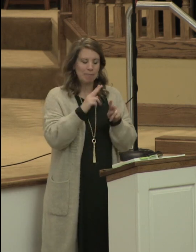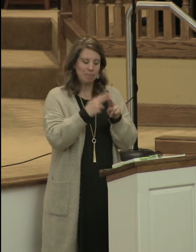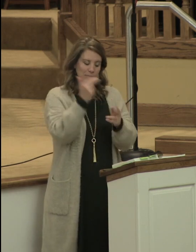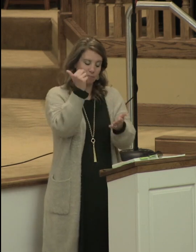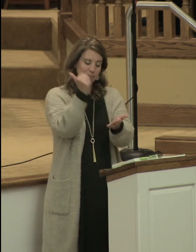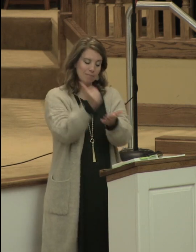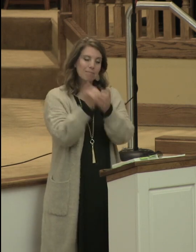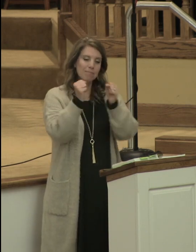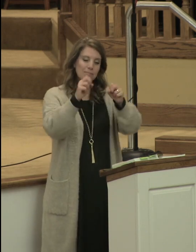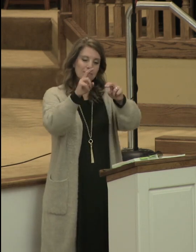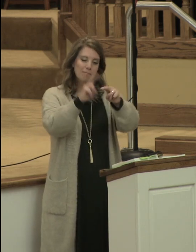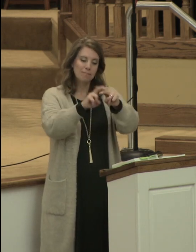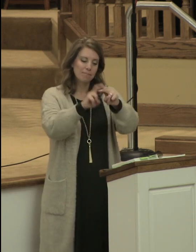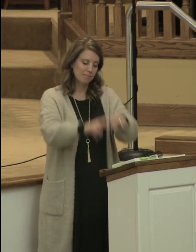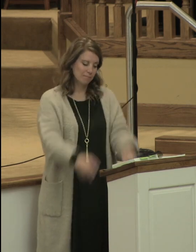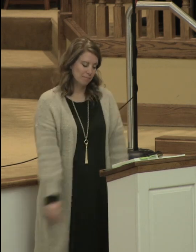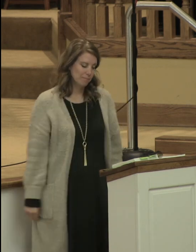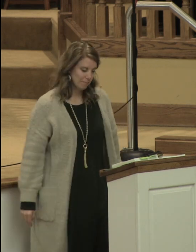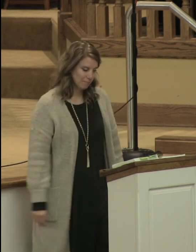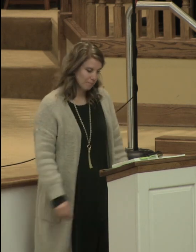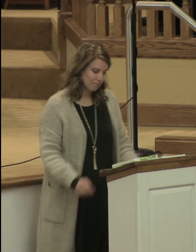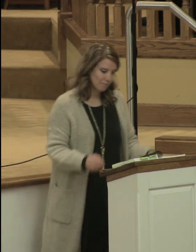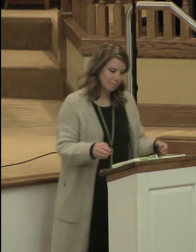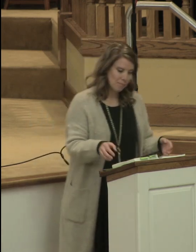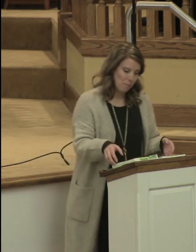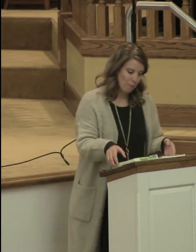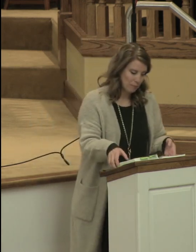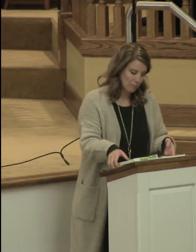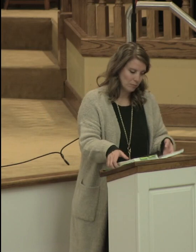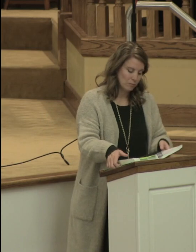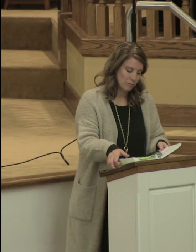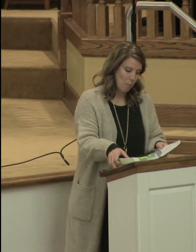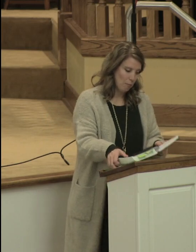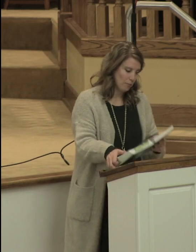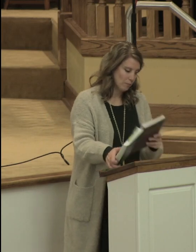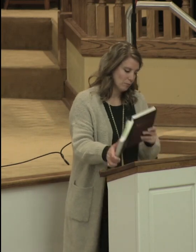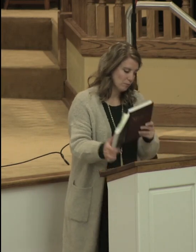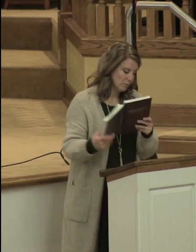seated. And now, Leto Maeto will come sing.